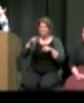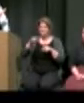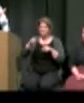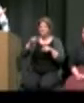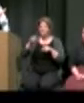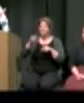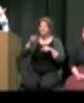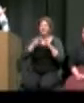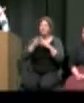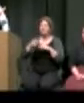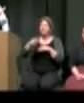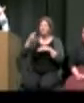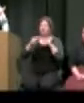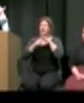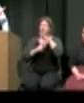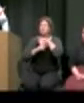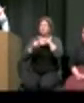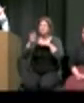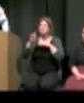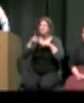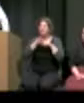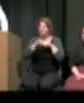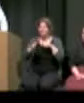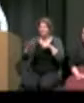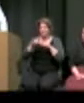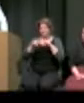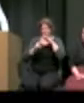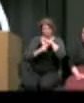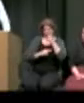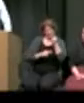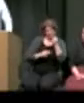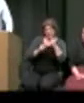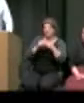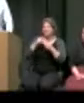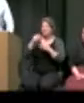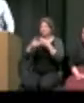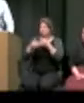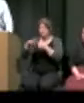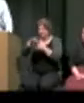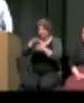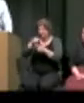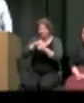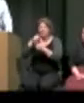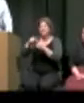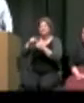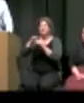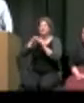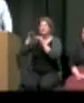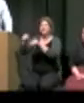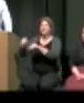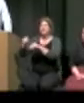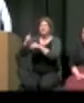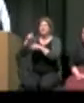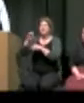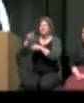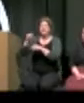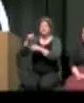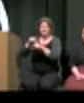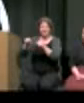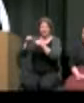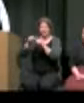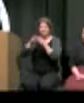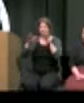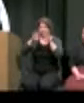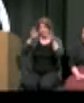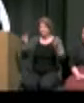I'll talk about the bridge here in a second, and then the processing and placement areas. So again, just an overview before